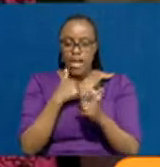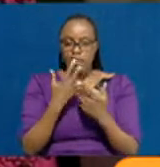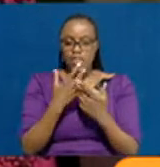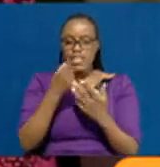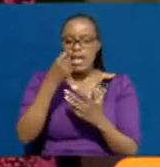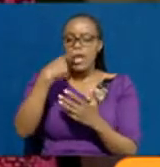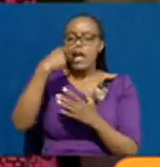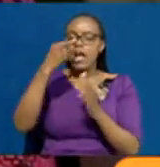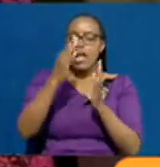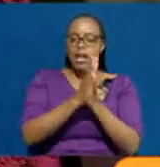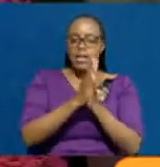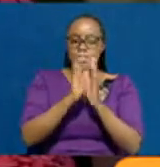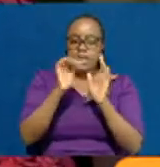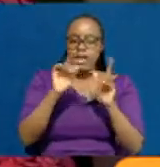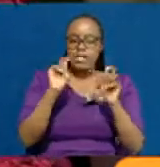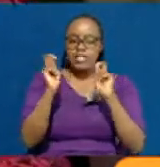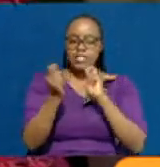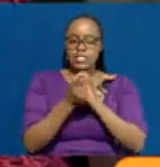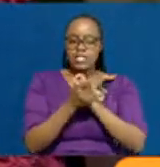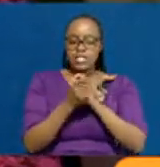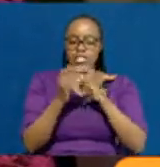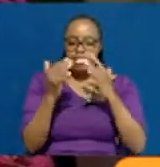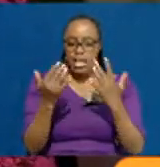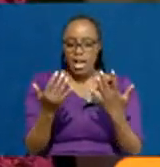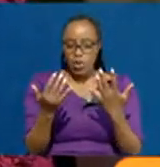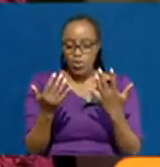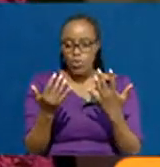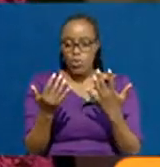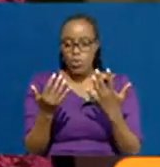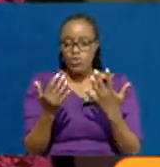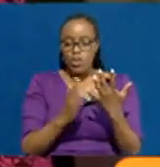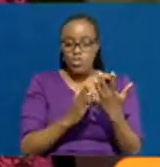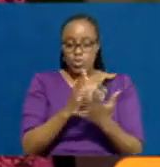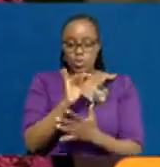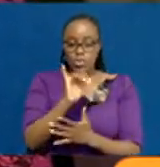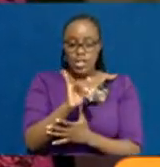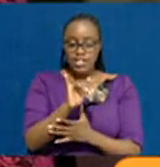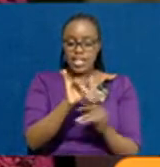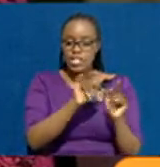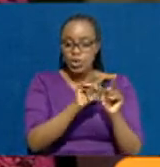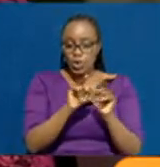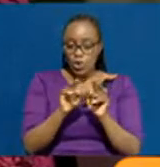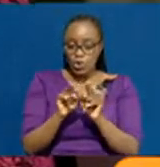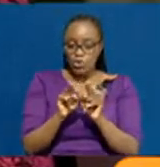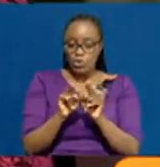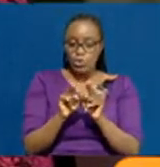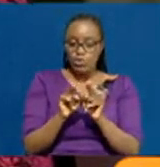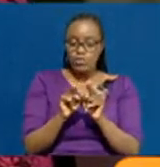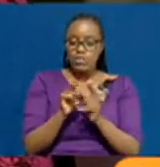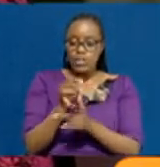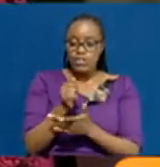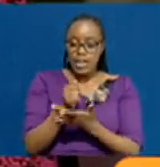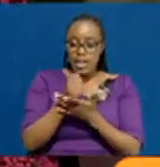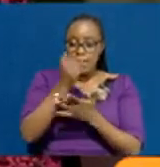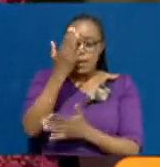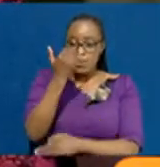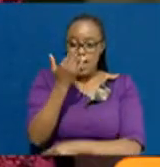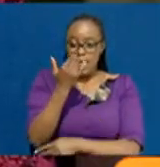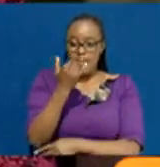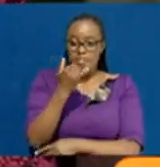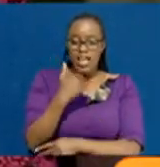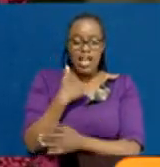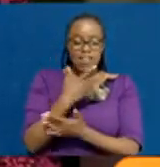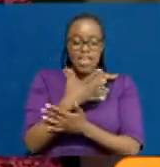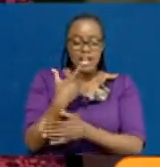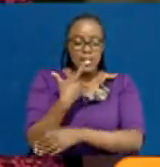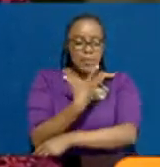and to avert death. So when you're looking at vaccines, those are really the most important outcomes, because as it is, none of these